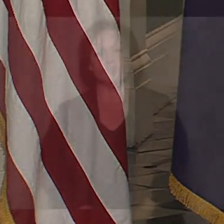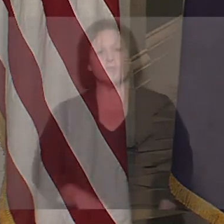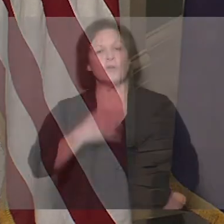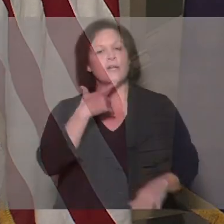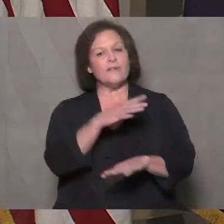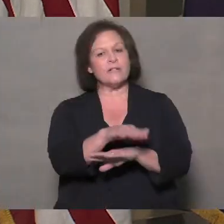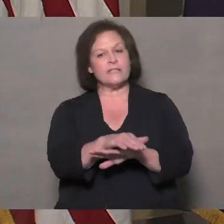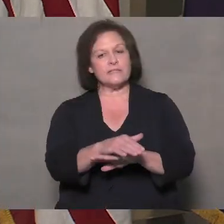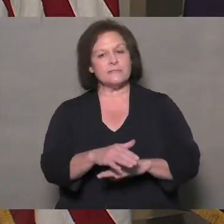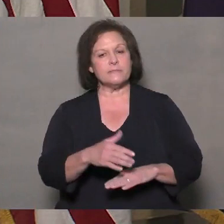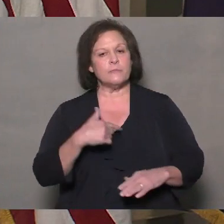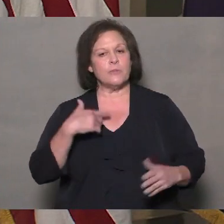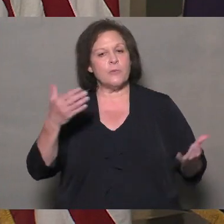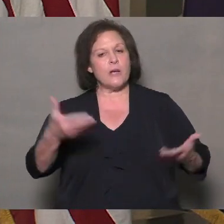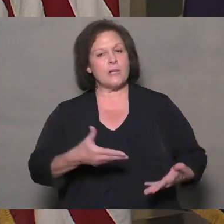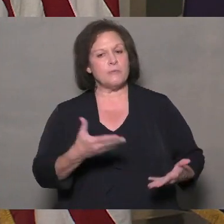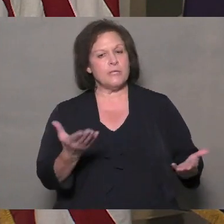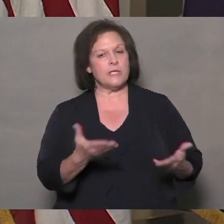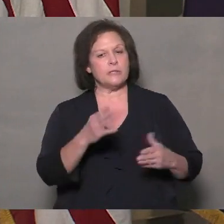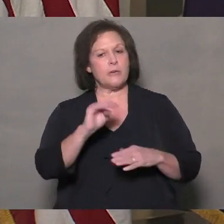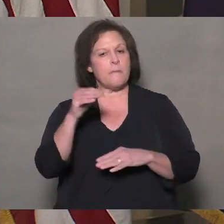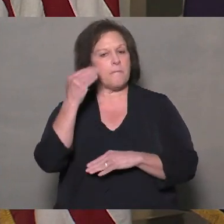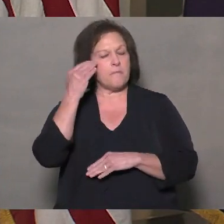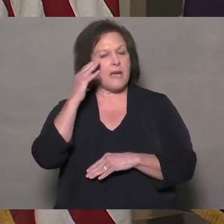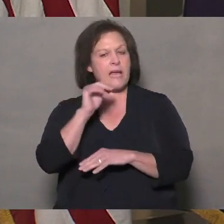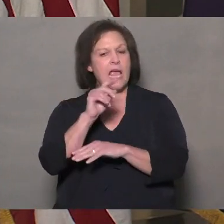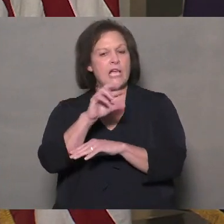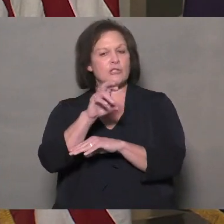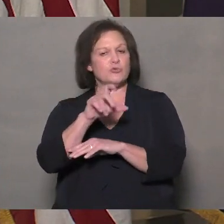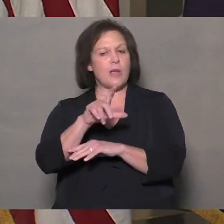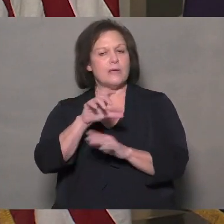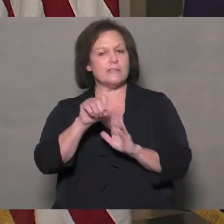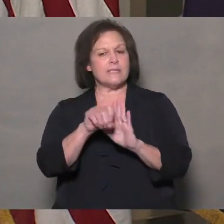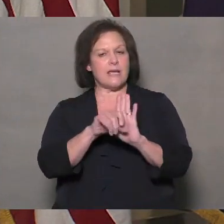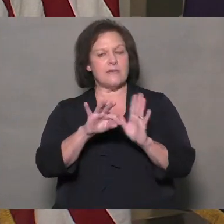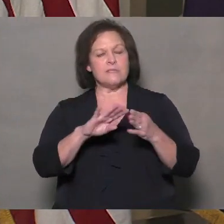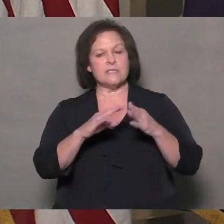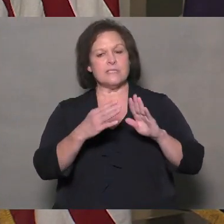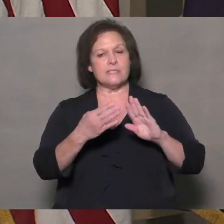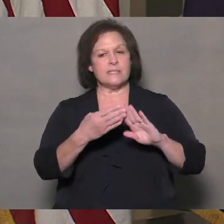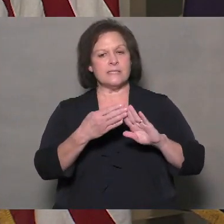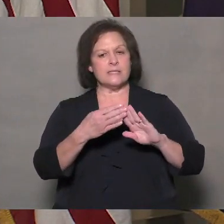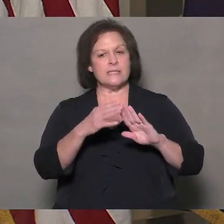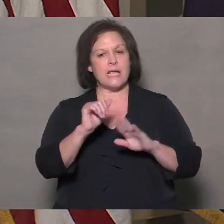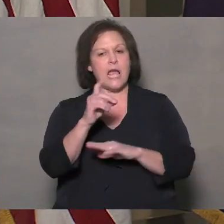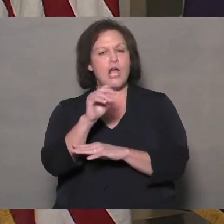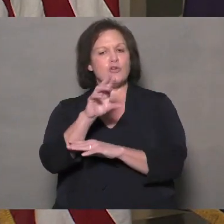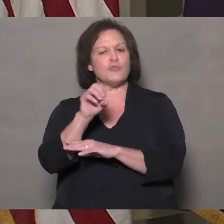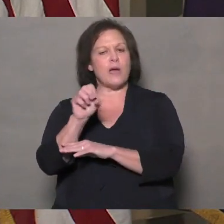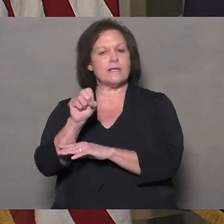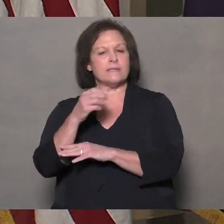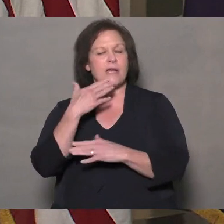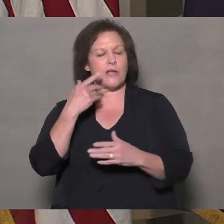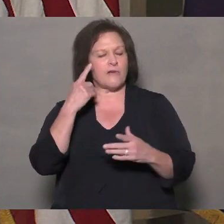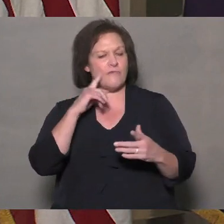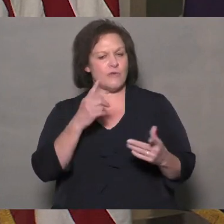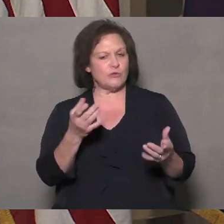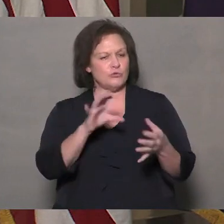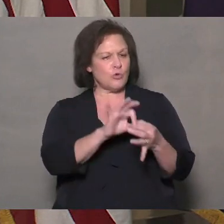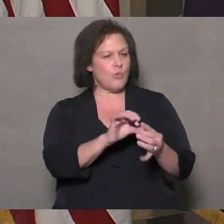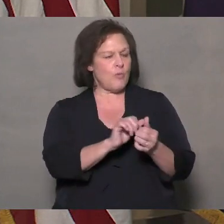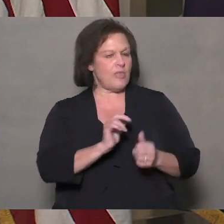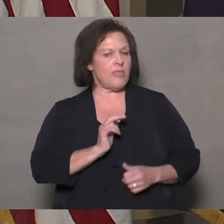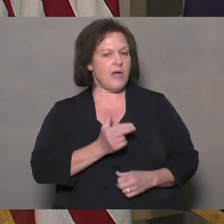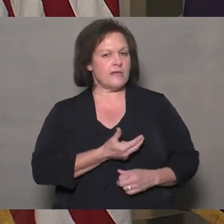Good evening. We welcome you to Mayor LaToya Cantrell's State of the City Address. Thank you for joining us from